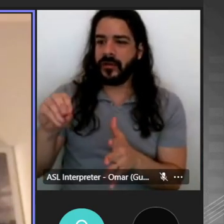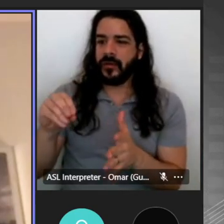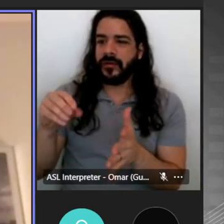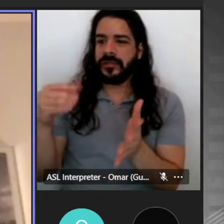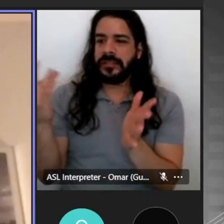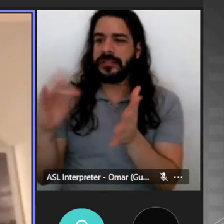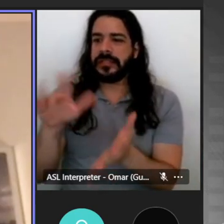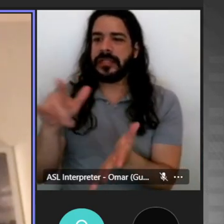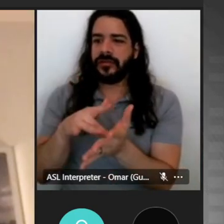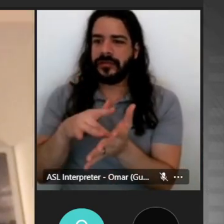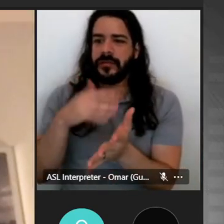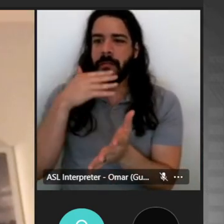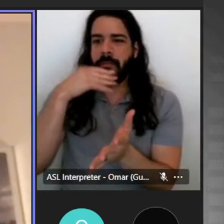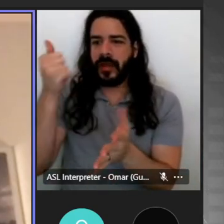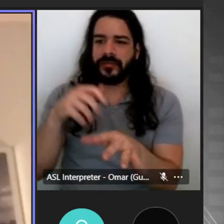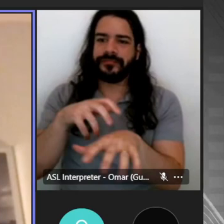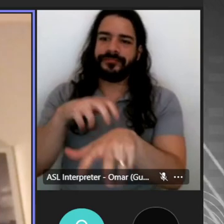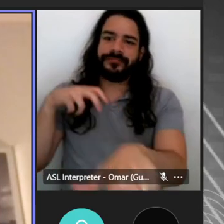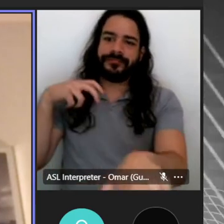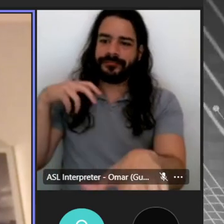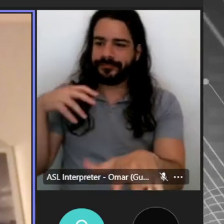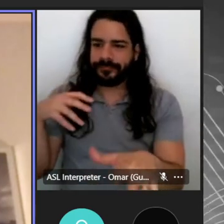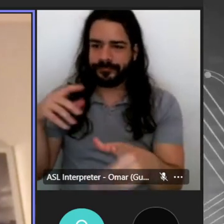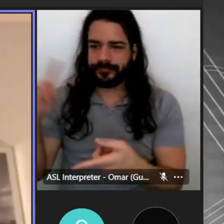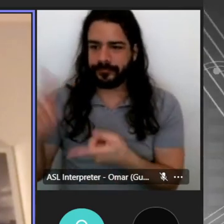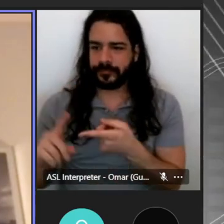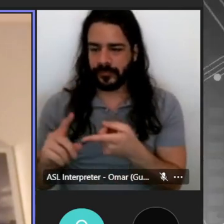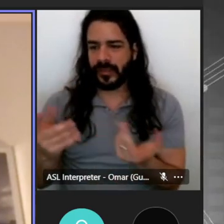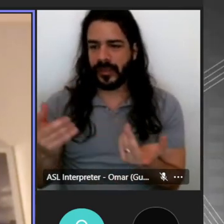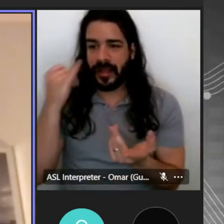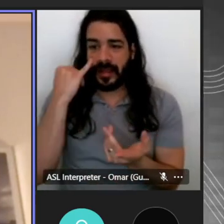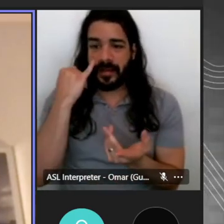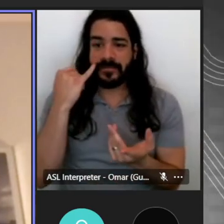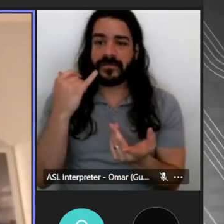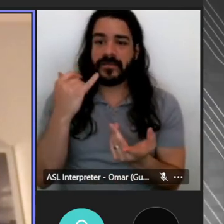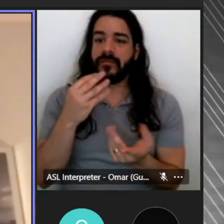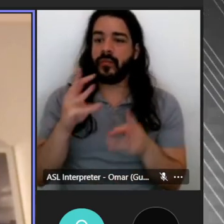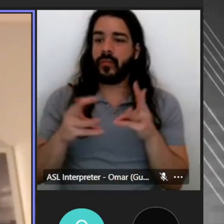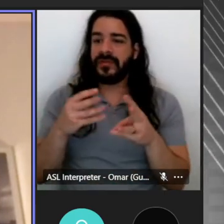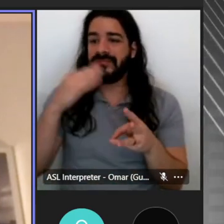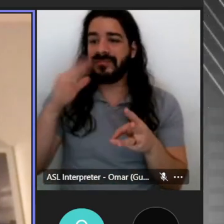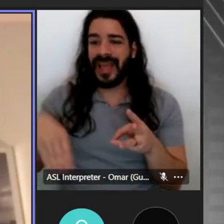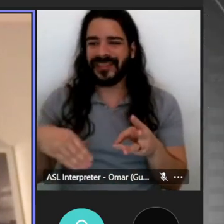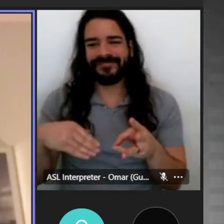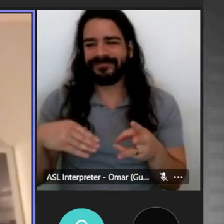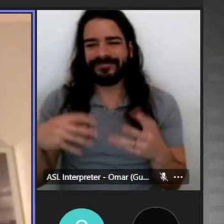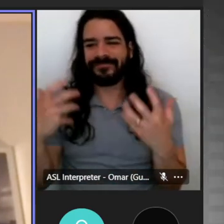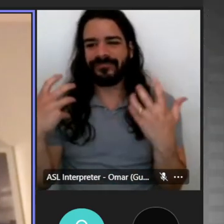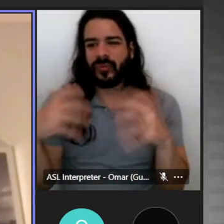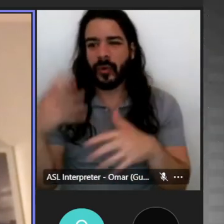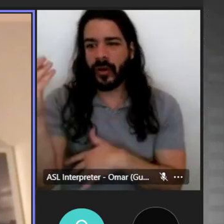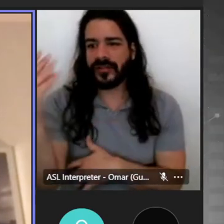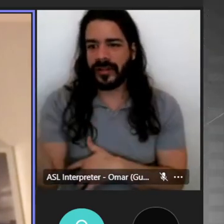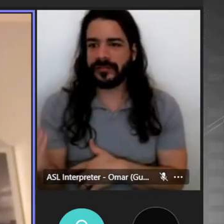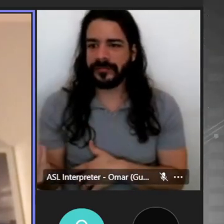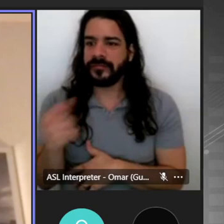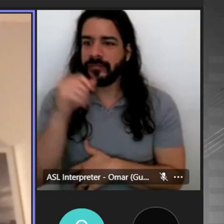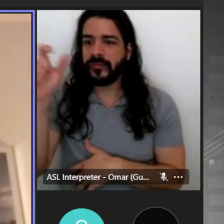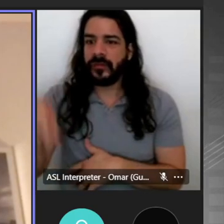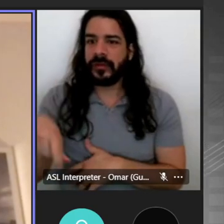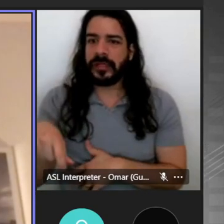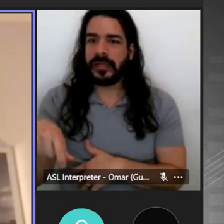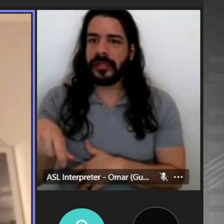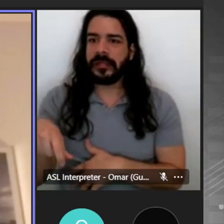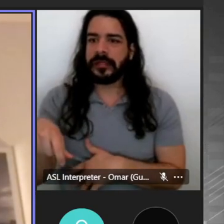Metro Center. You won't go outside if the weather is poor. And a lot of people just won't think about it.